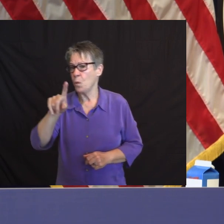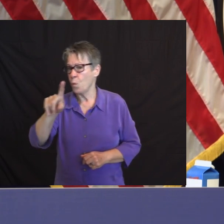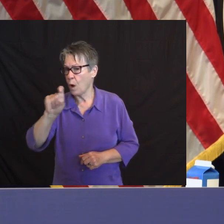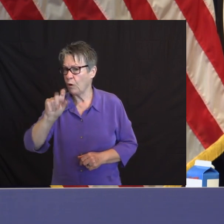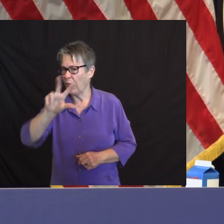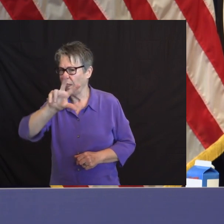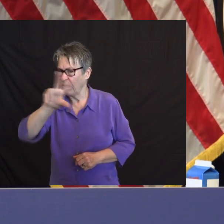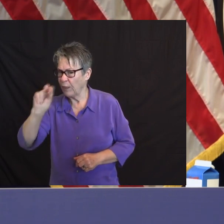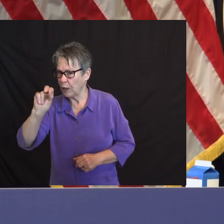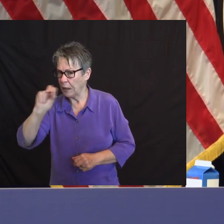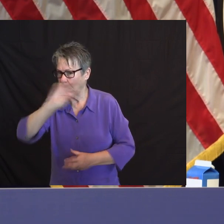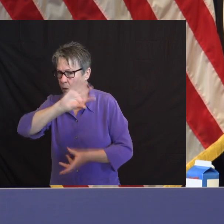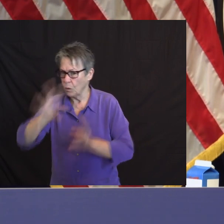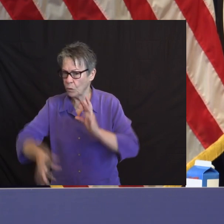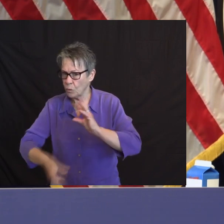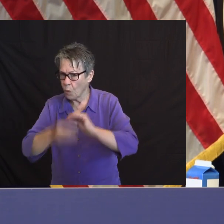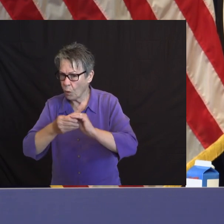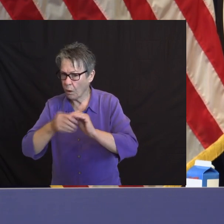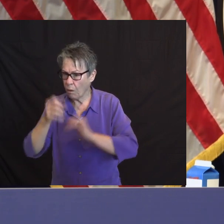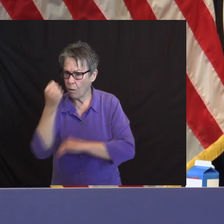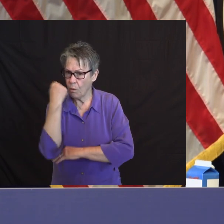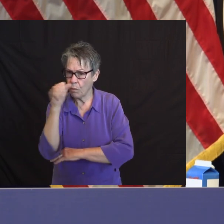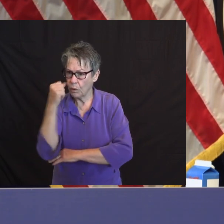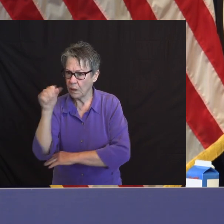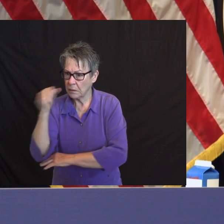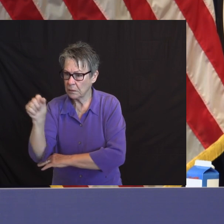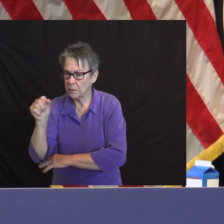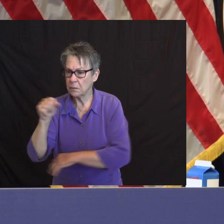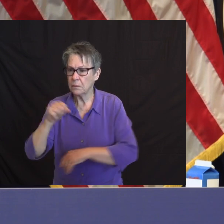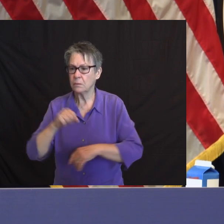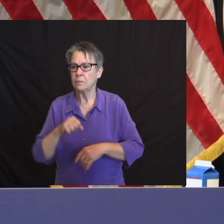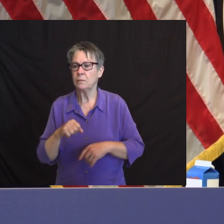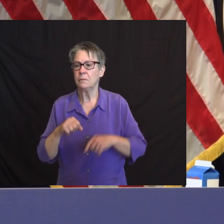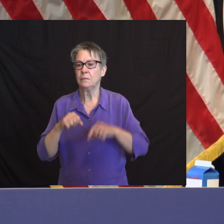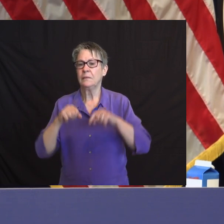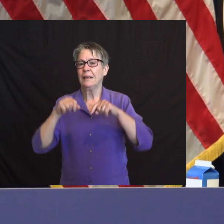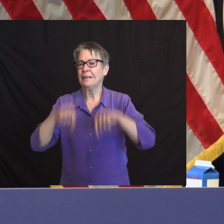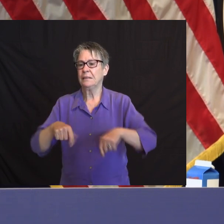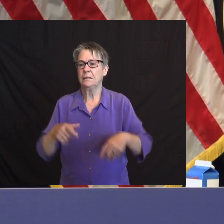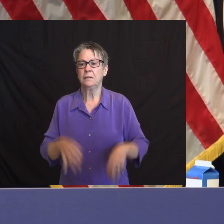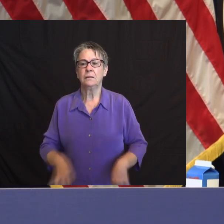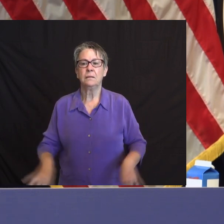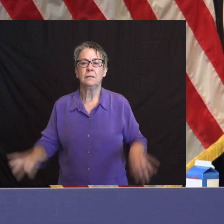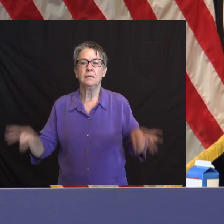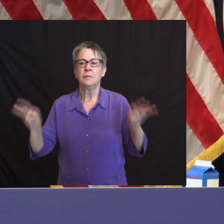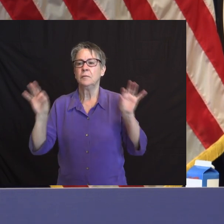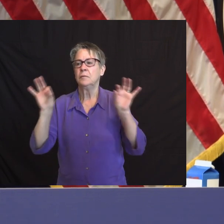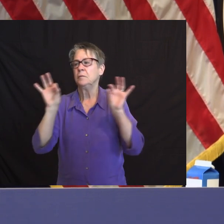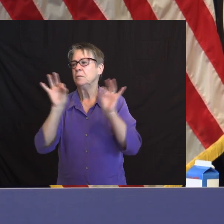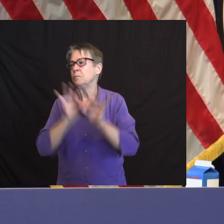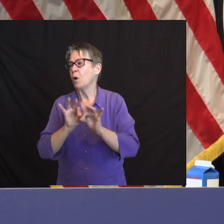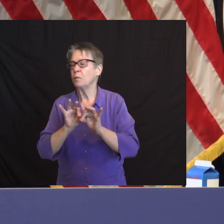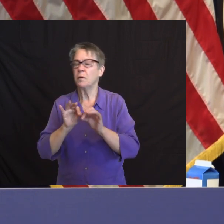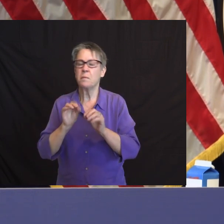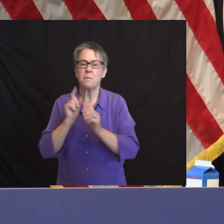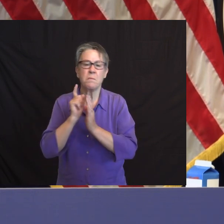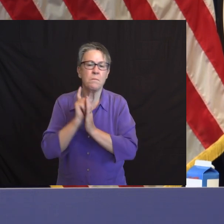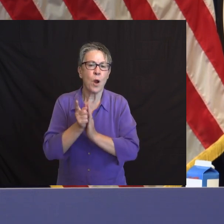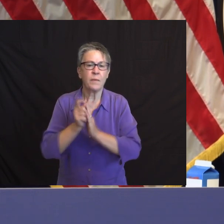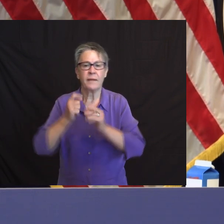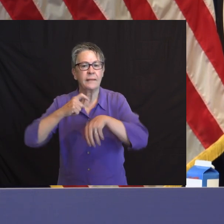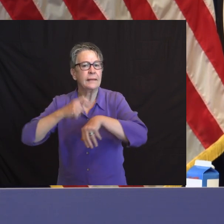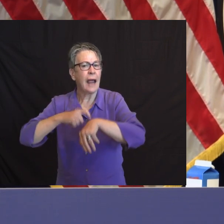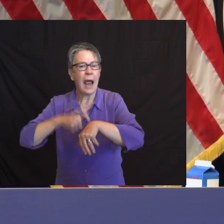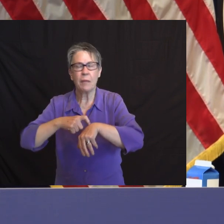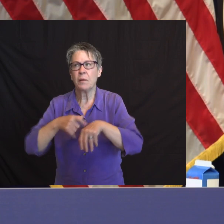say, I repeat my point. This is a moment in time, perhaps unlike any in our nation's history. There is an